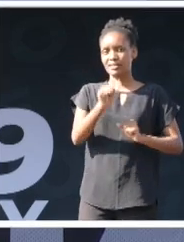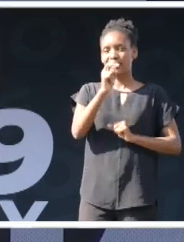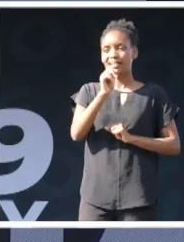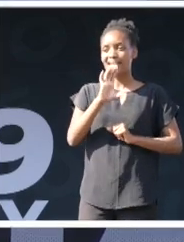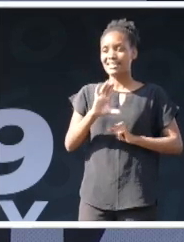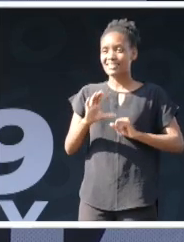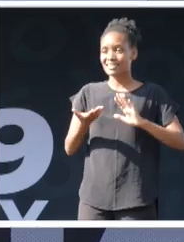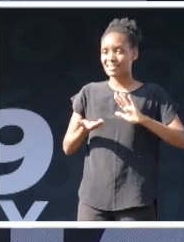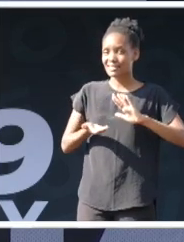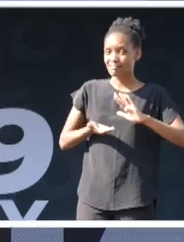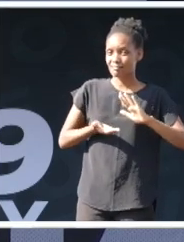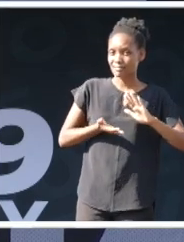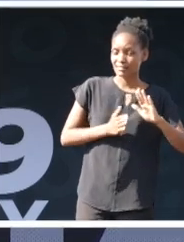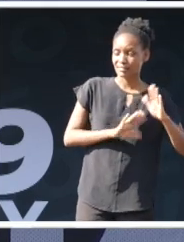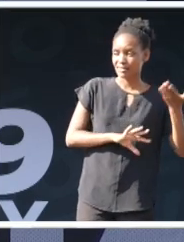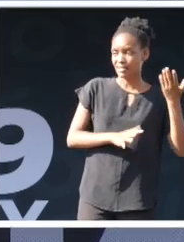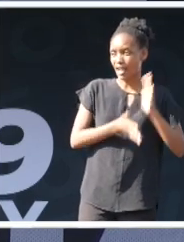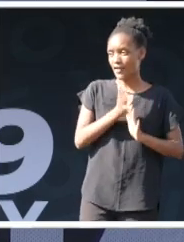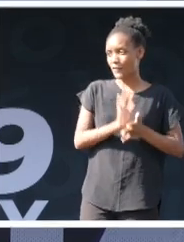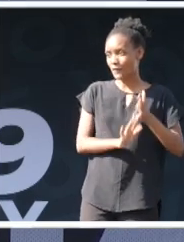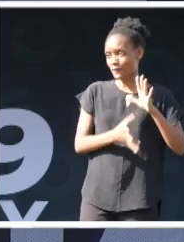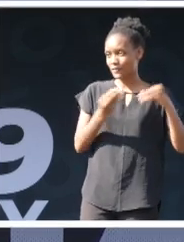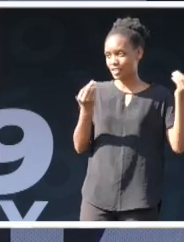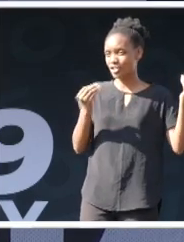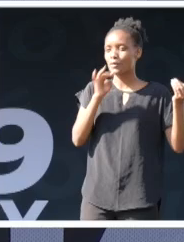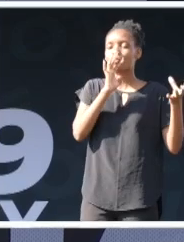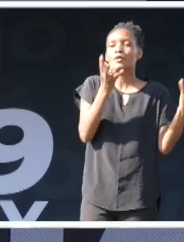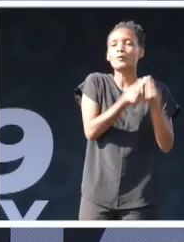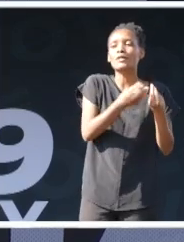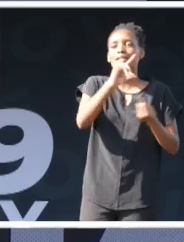dies, it is taking the DA with it.